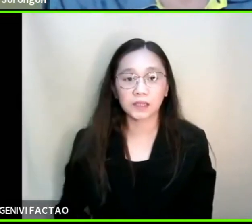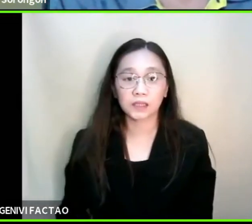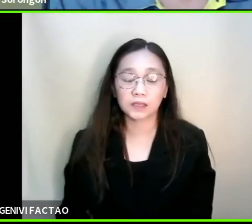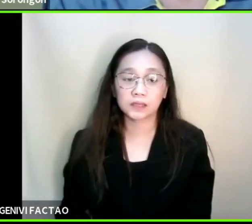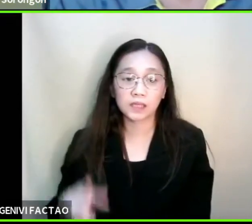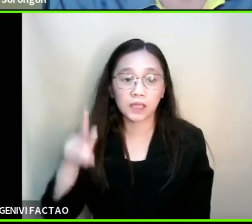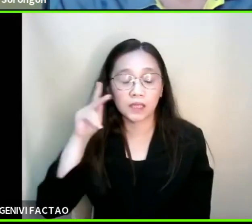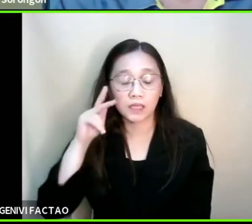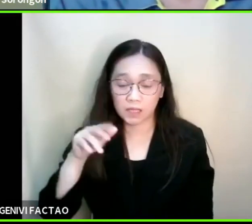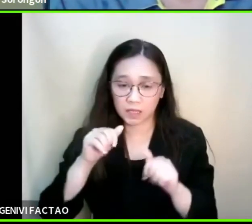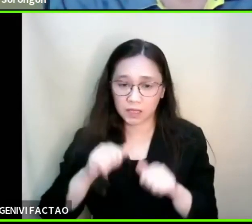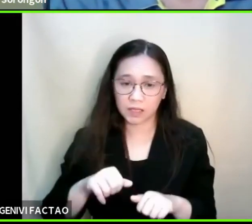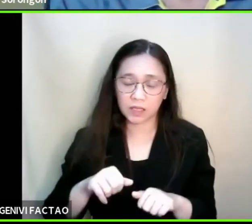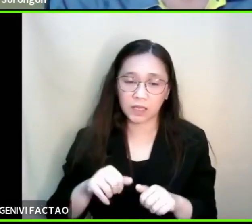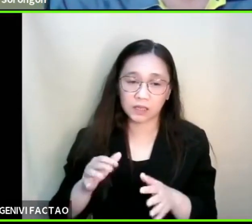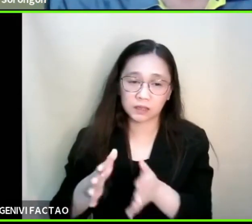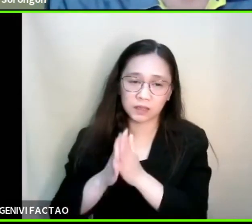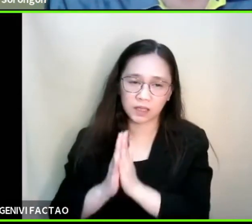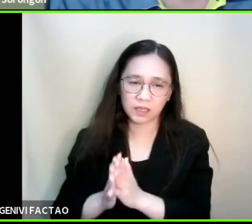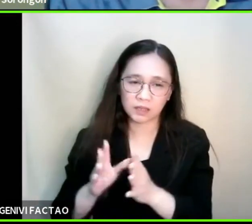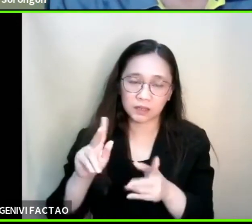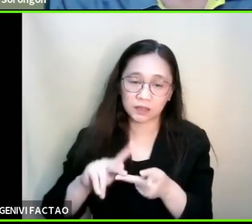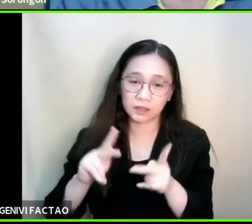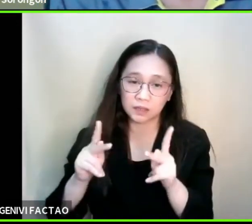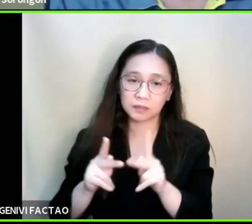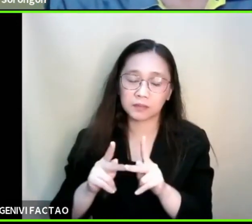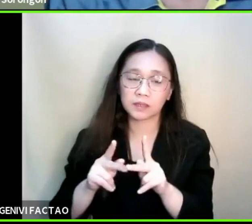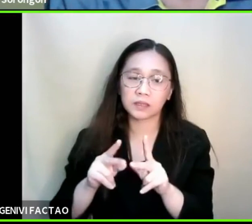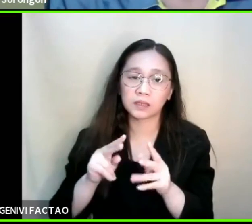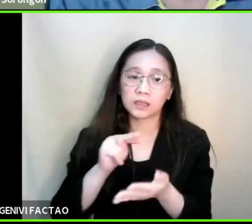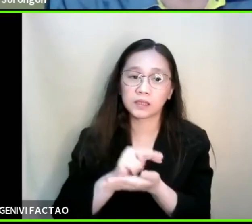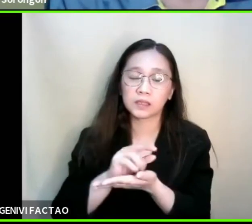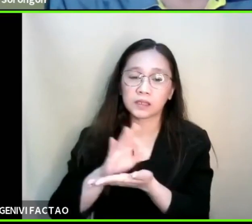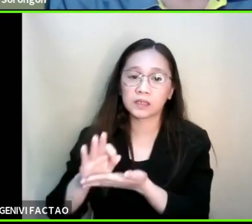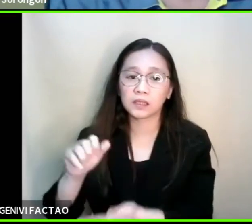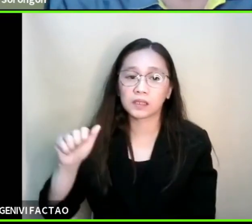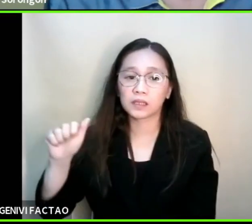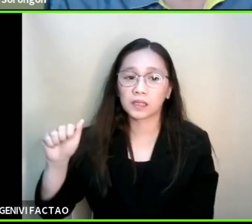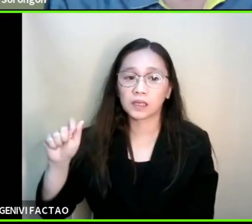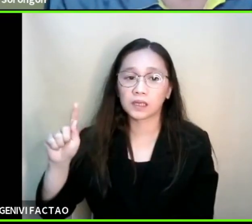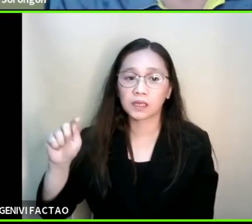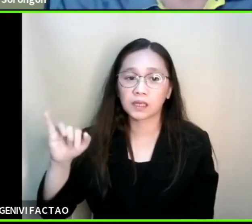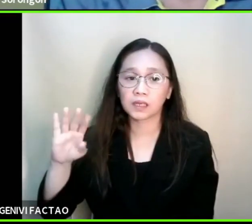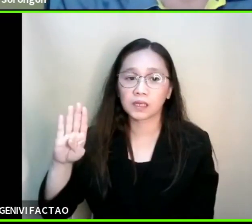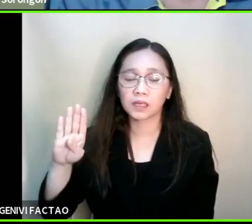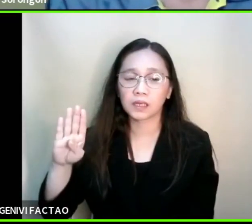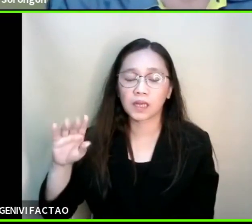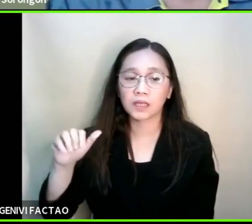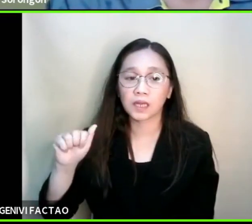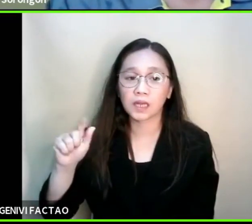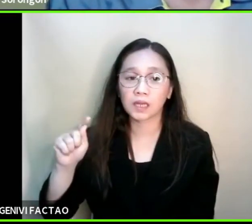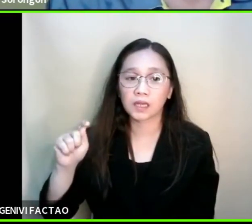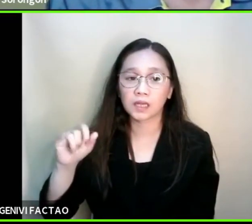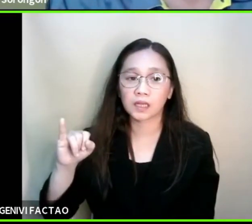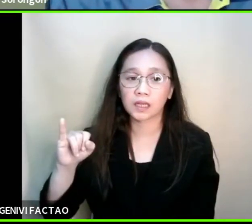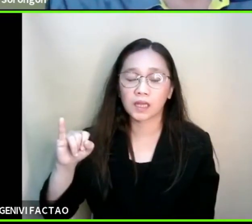can also ask, no, from one of the partners of Northfield, yung Atrib, because at RIB, no, they're also training, no,